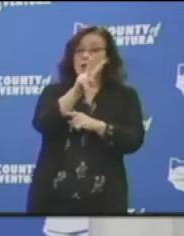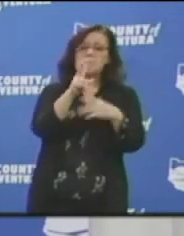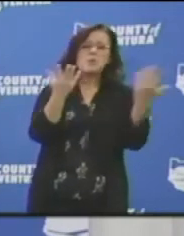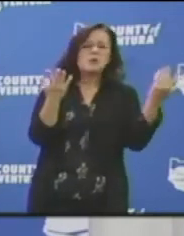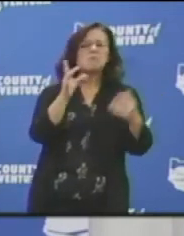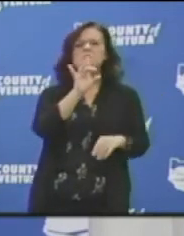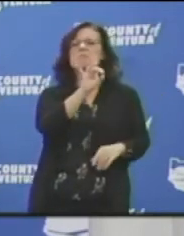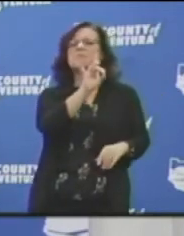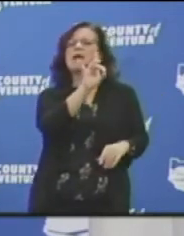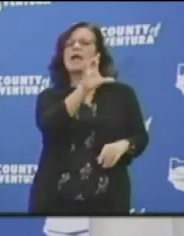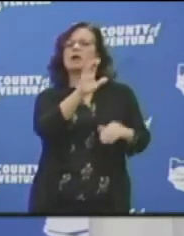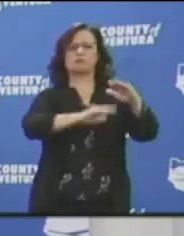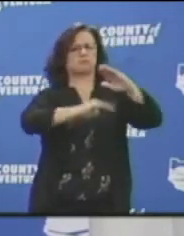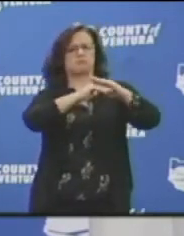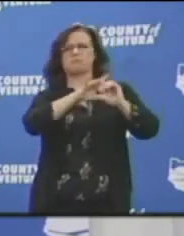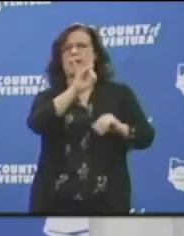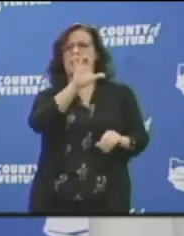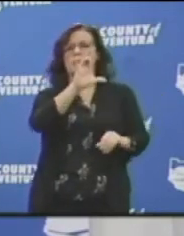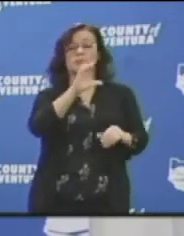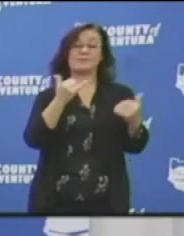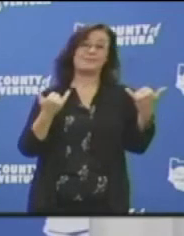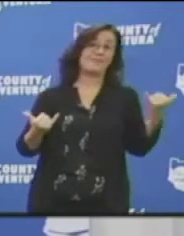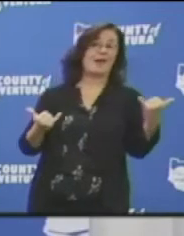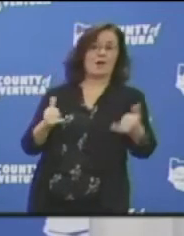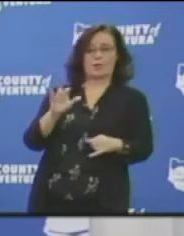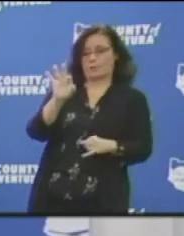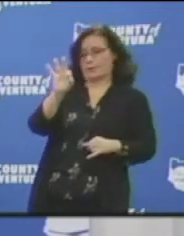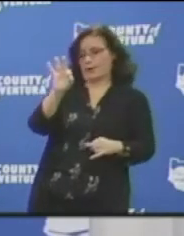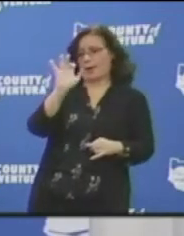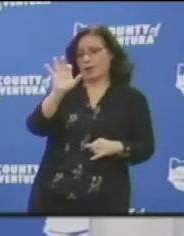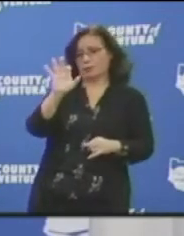800. Again, today we're at 937.